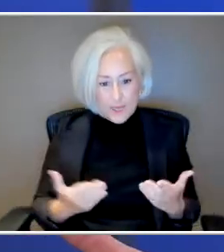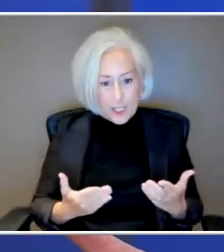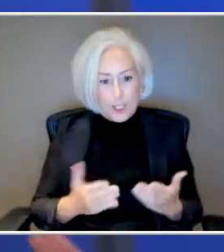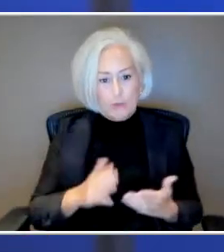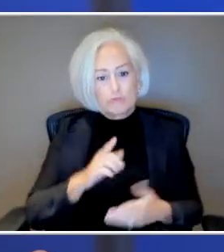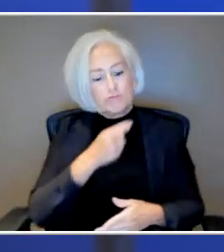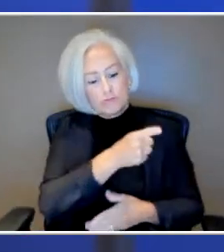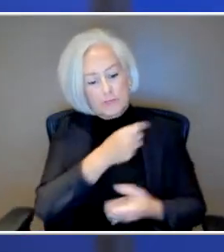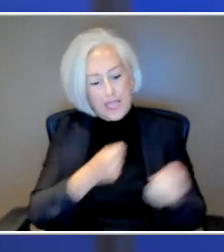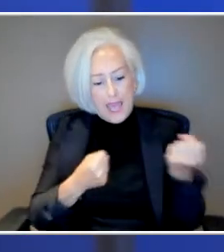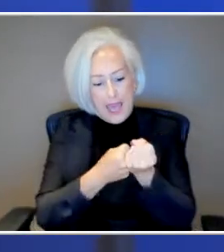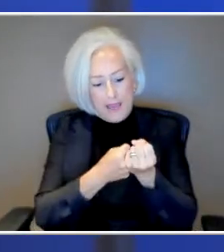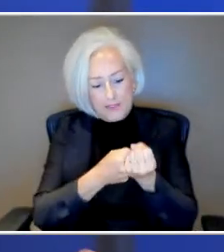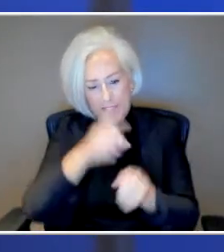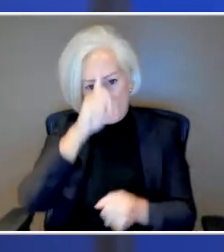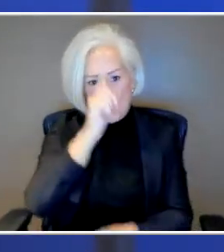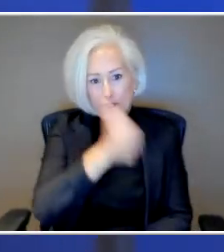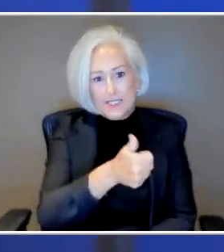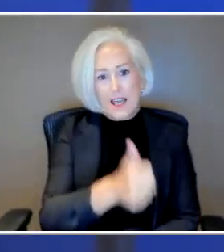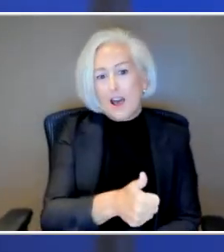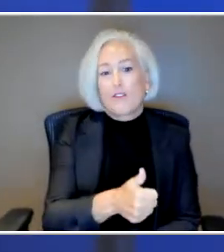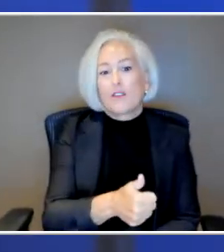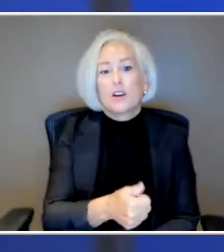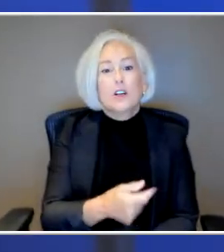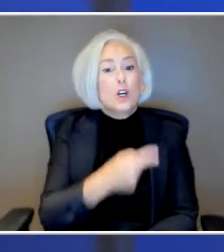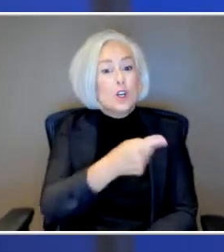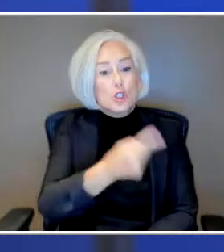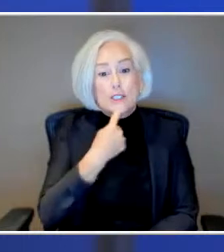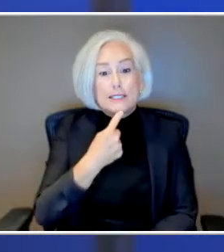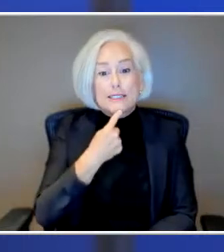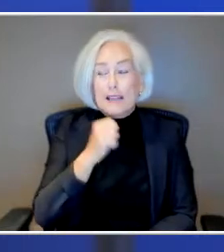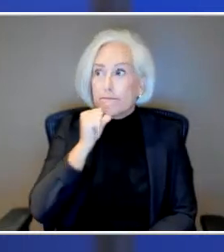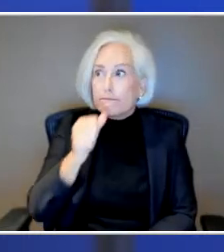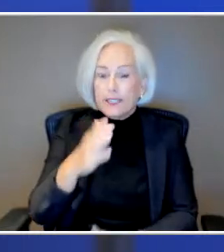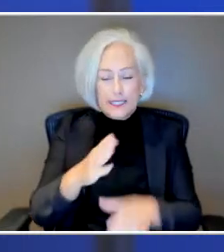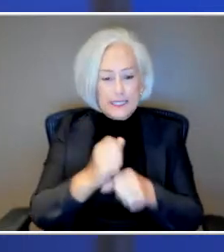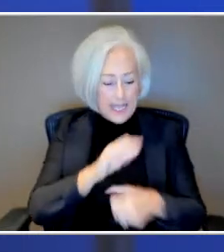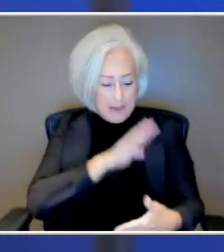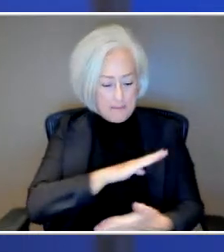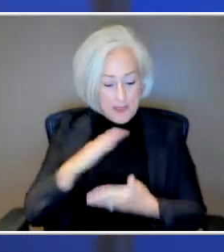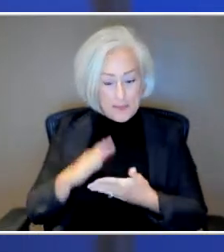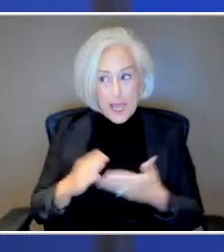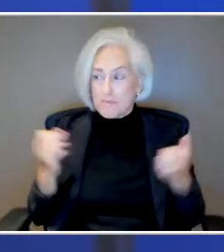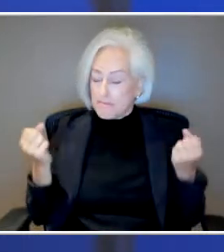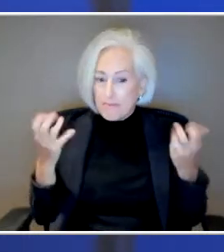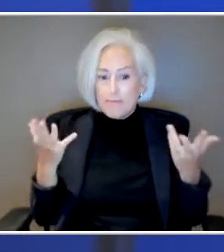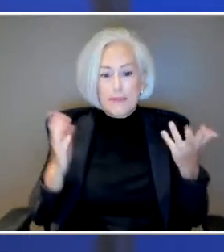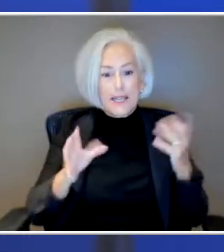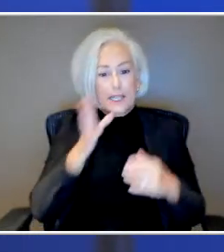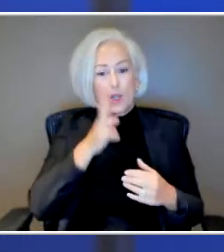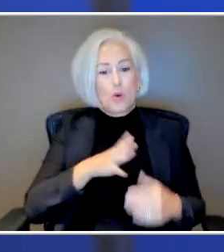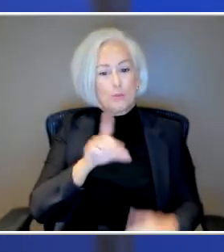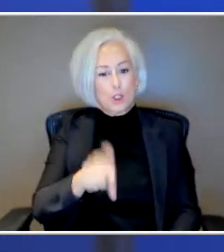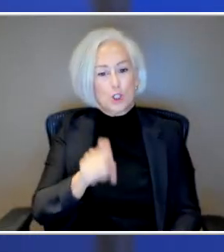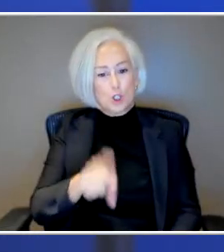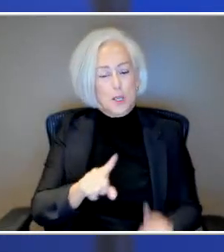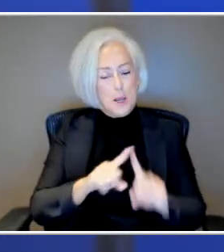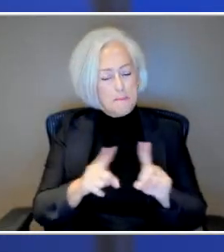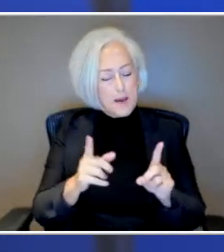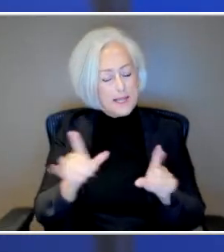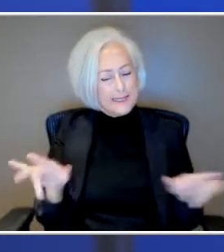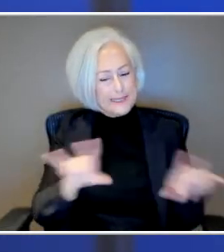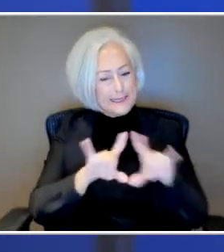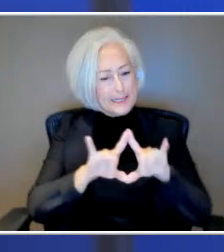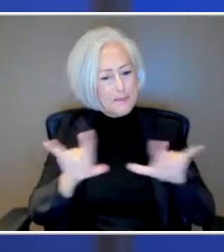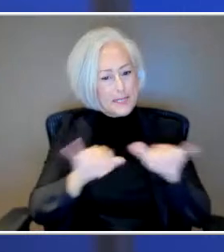I know she said that she wasn't getting mammograms. There's a lot of women that are not getting mammograms that should be, but there's also been a lot of confusing information as far